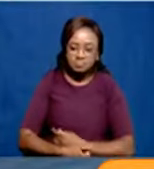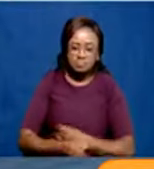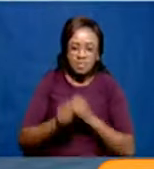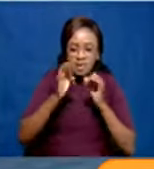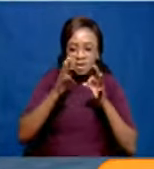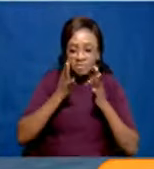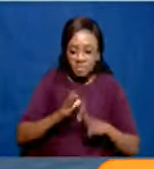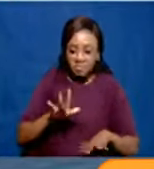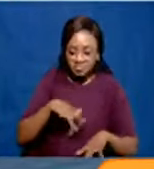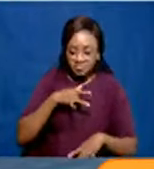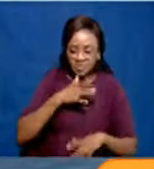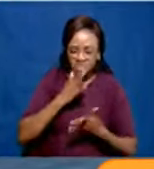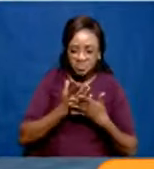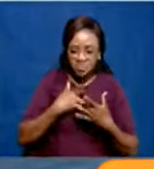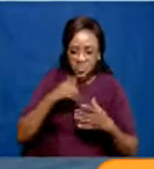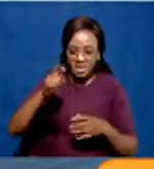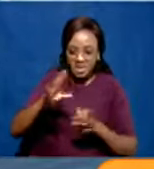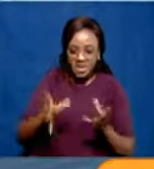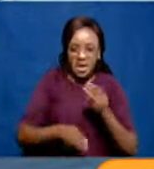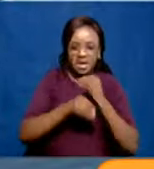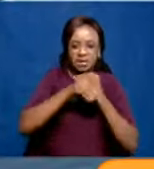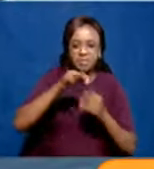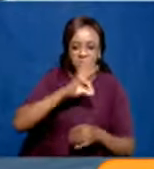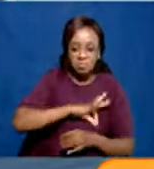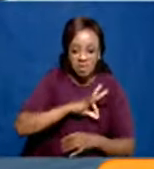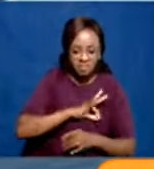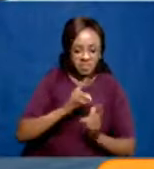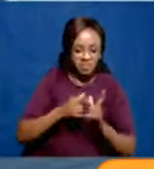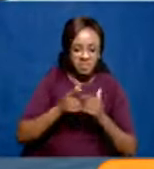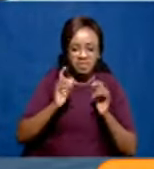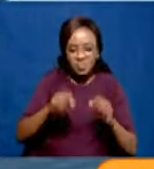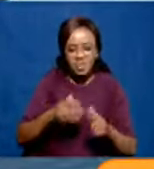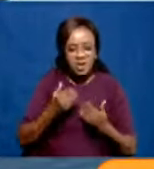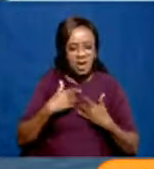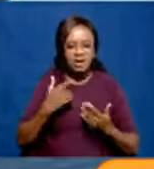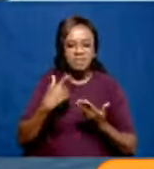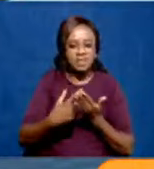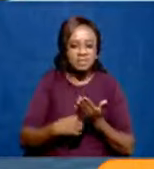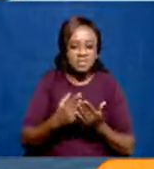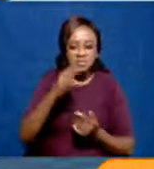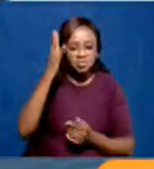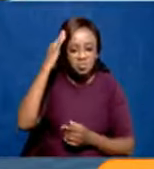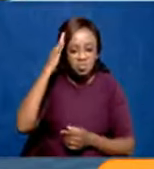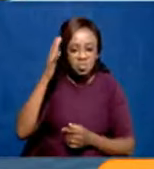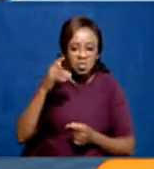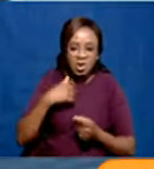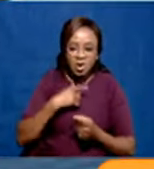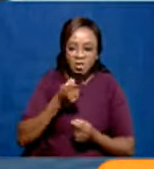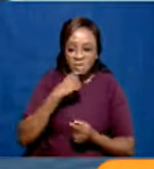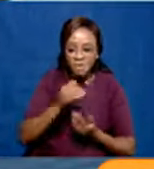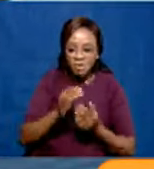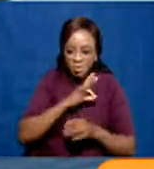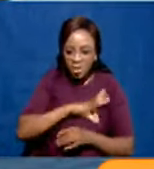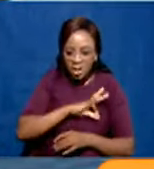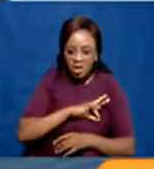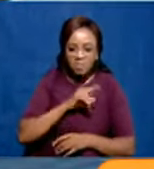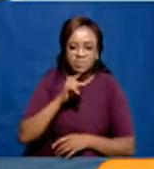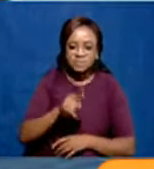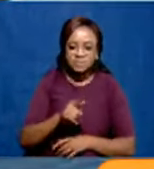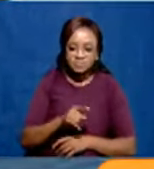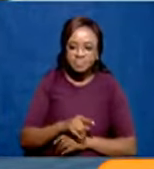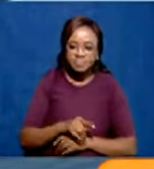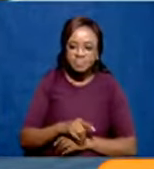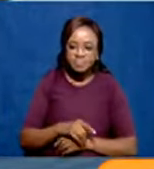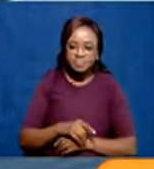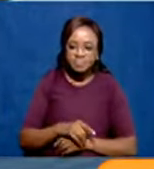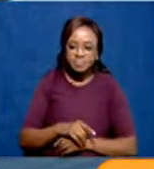feels they still need additional benefits, you have a discussion with the employer and say, you know what, this is my medical allowance, which you had taken away. Yeah. I had